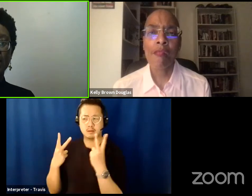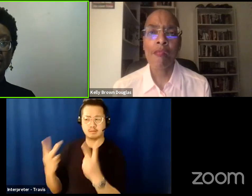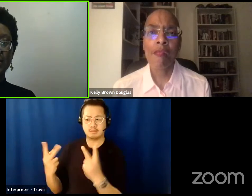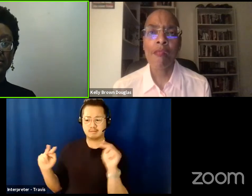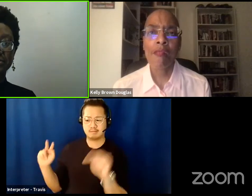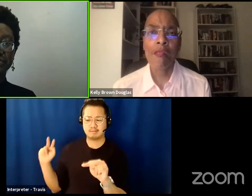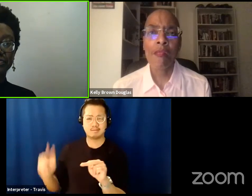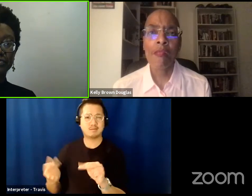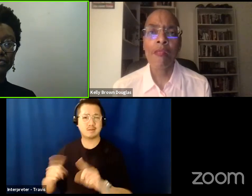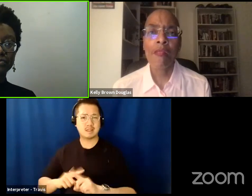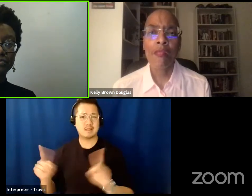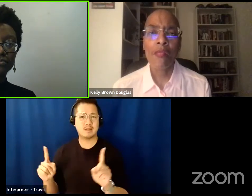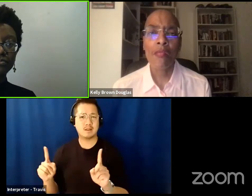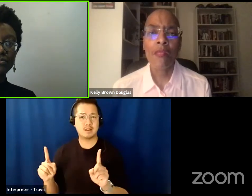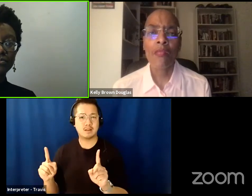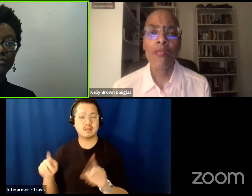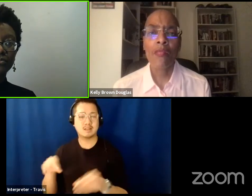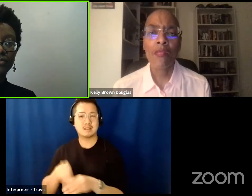important ways?